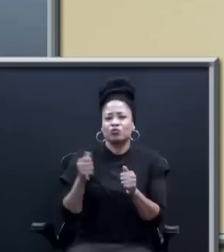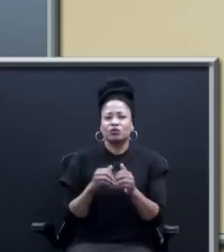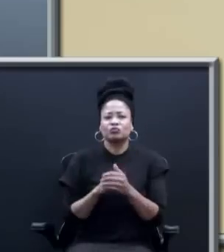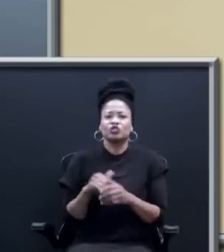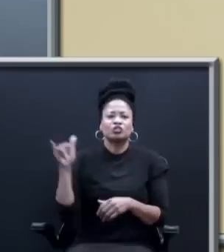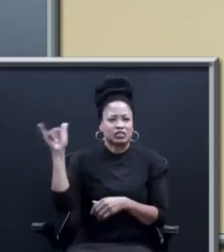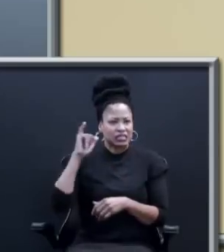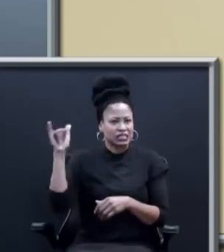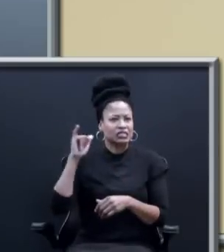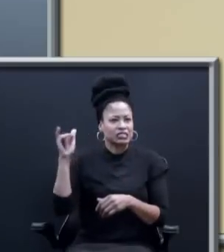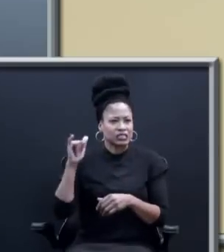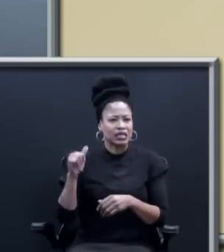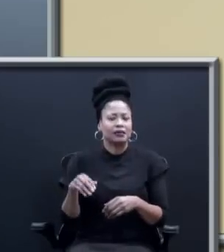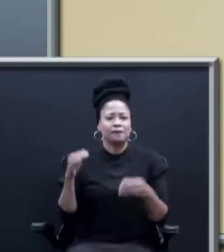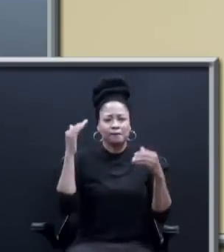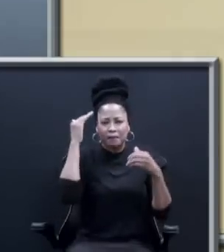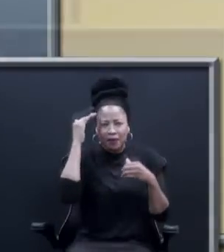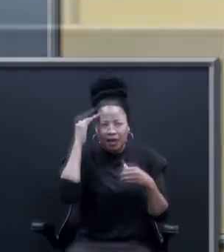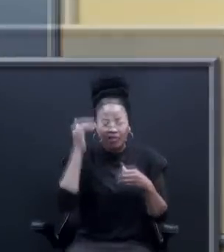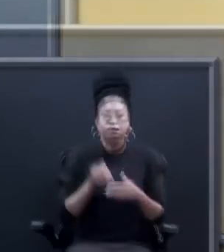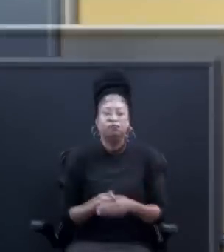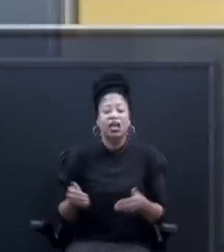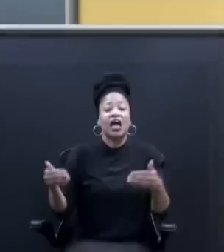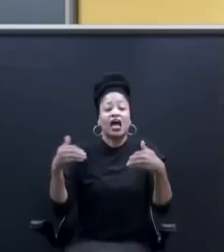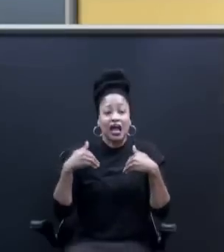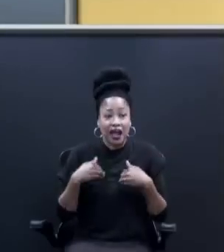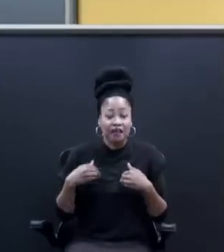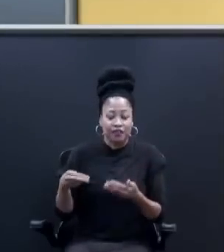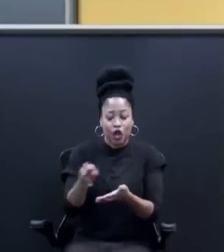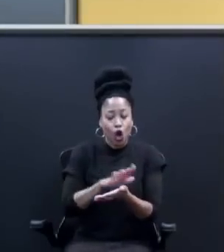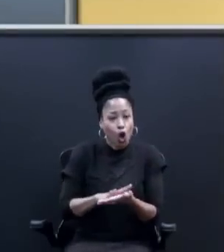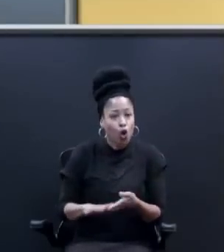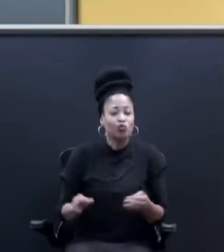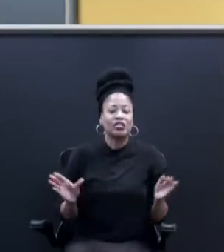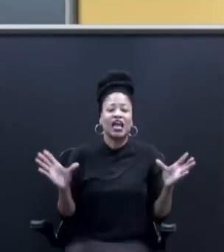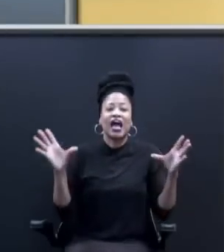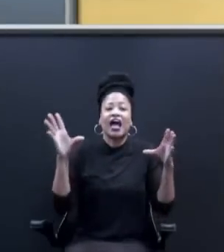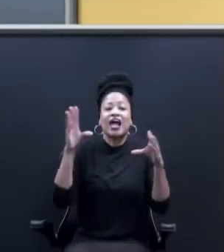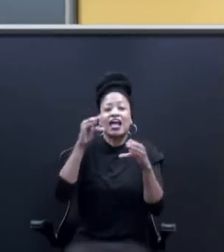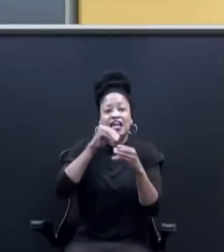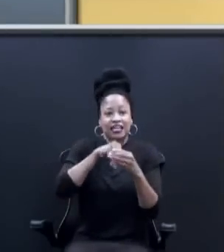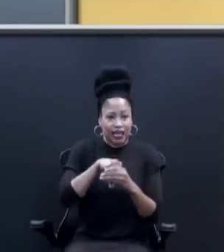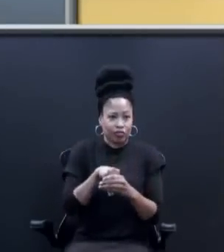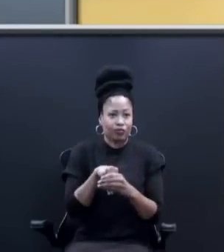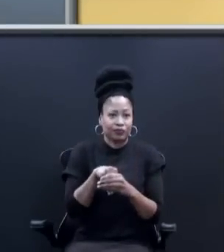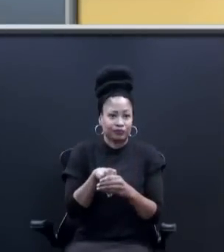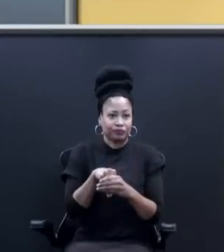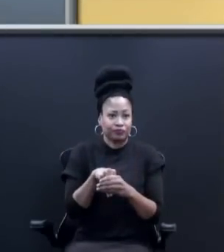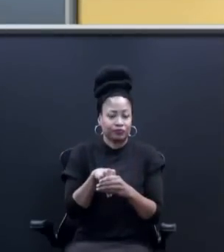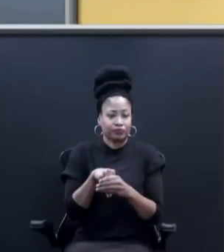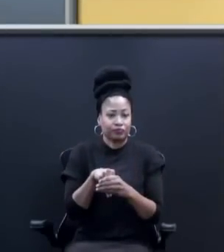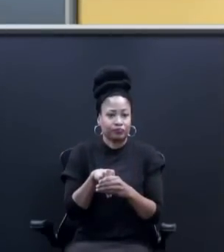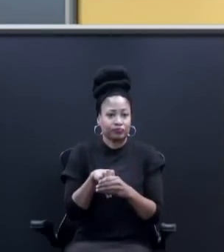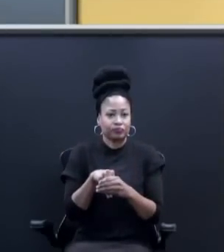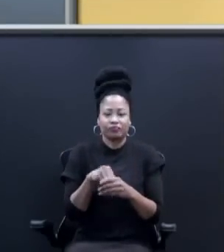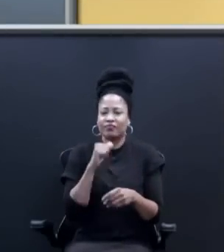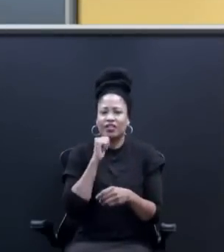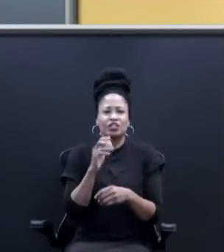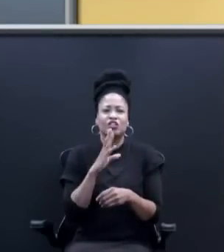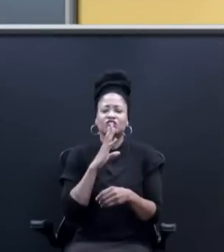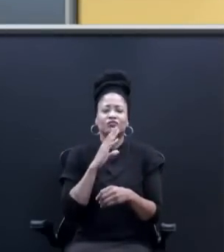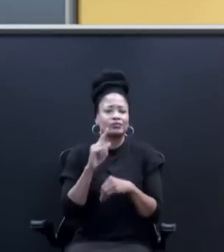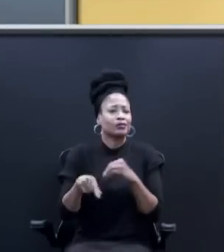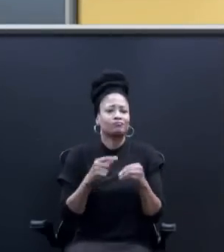holy convocation. So wherever you are, you're supposed to go to places the Lord choose. And they ain't talking about your living